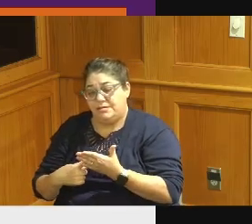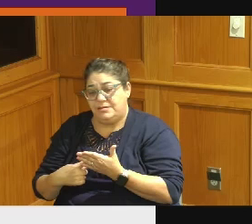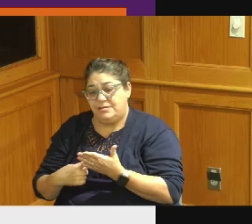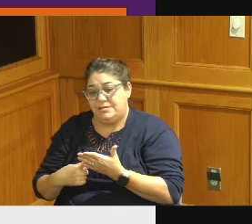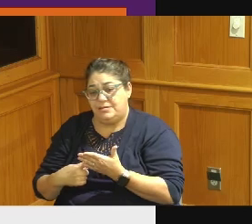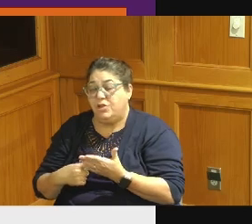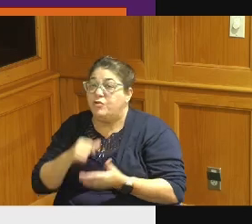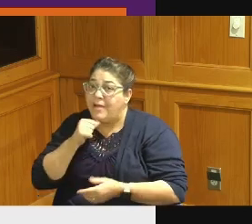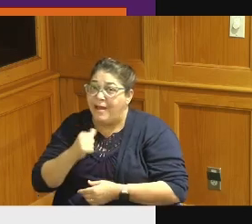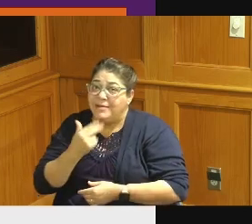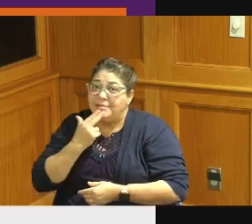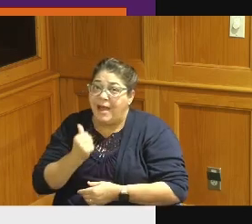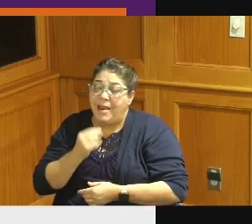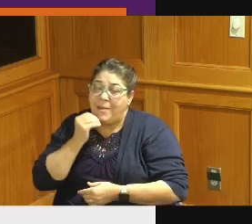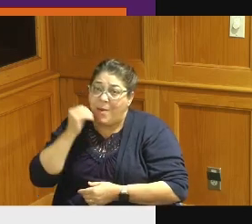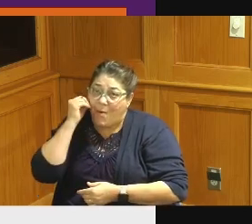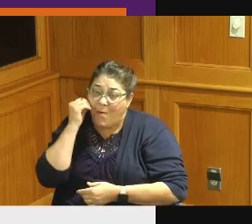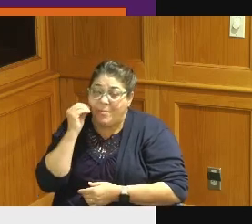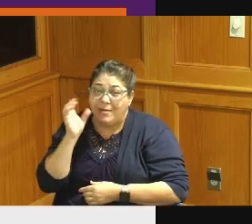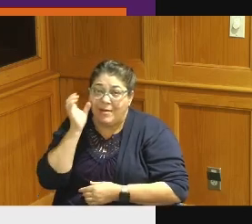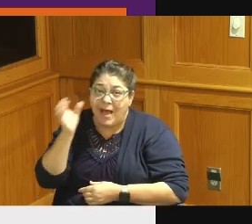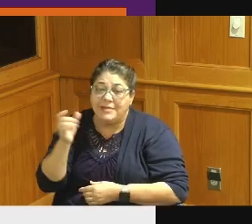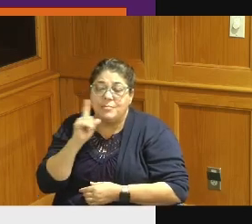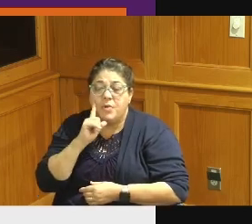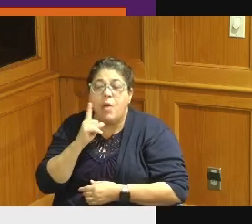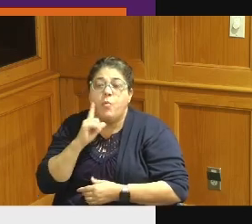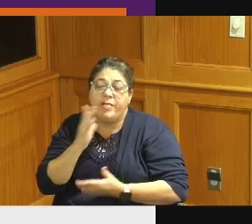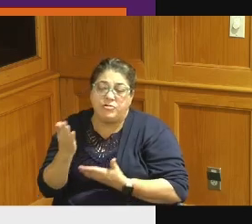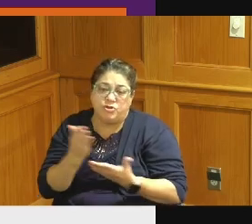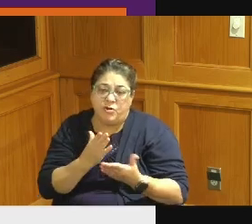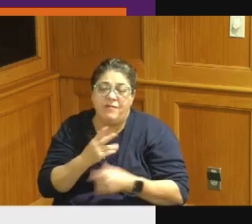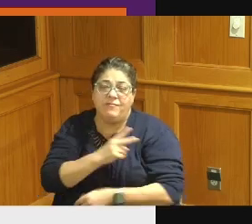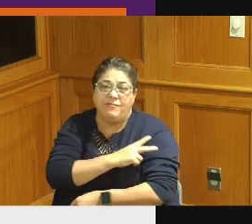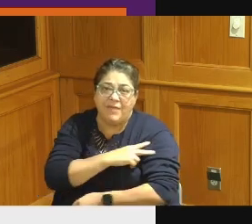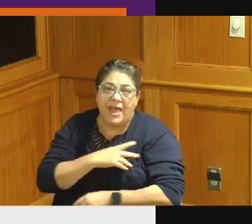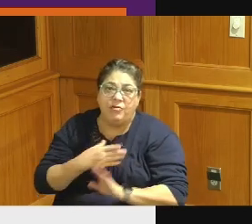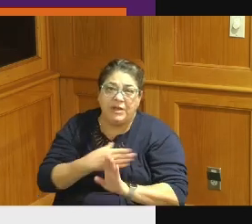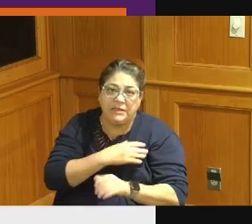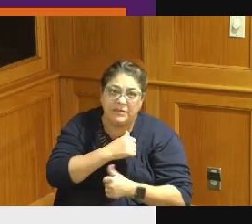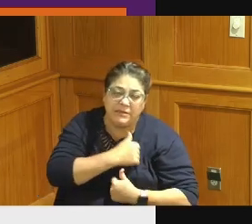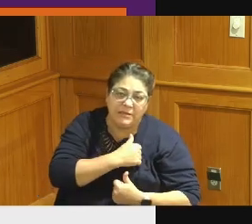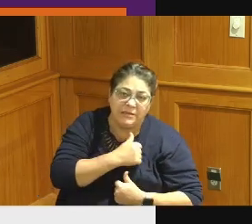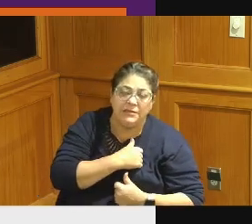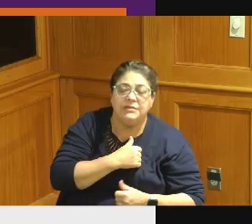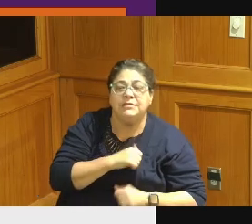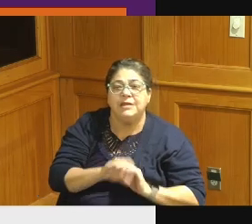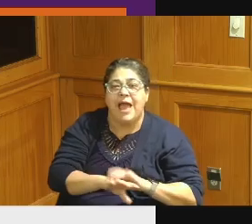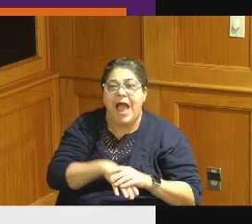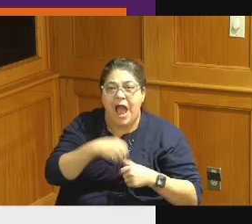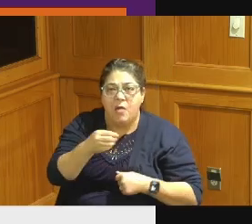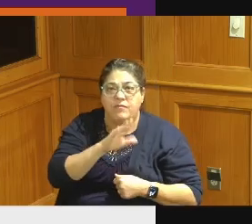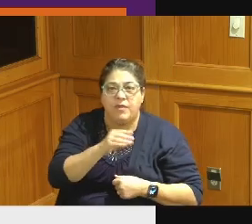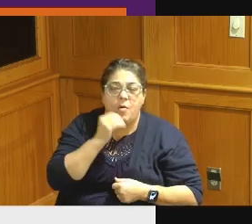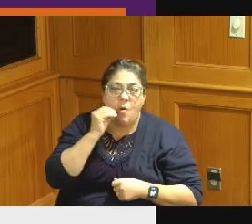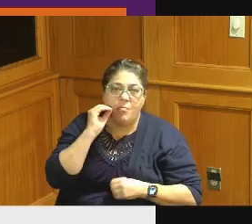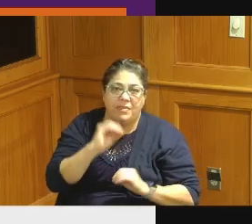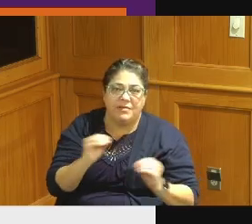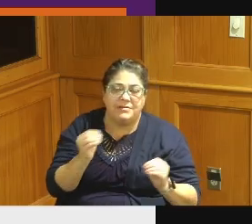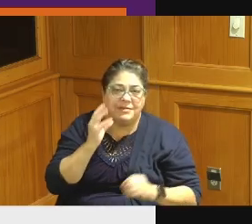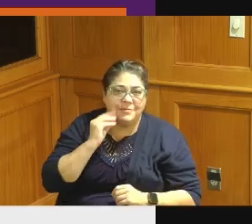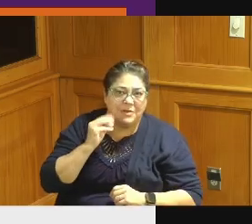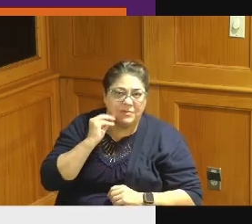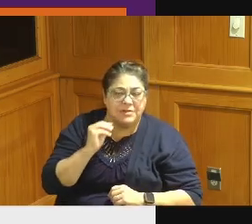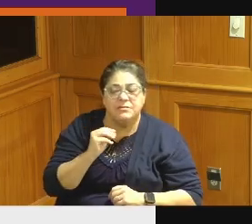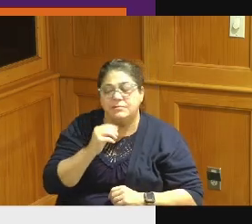not a tiny home concept, but they are serving veterans transitioning out of homelessness. We're really excited about some of those. We've talked to you about